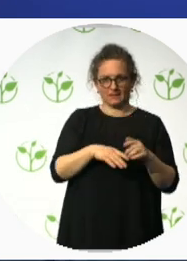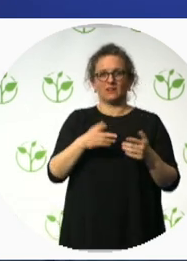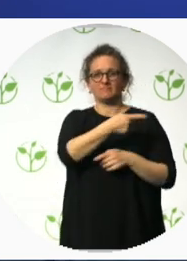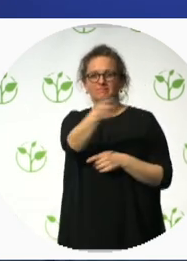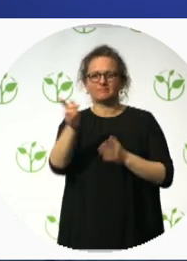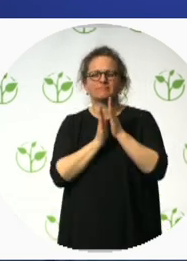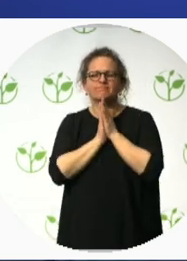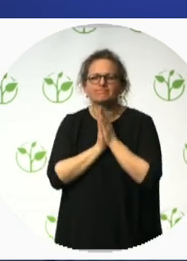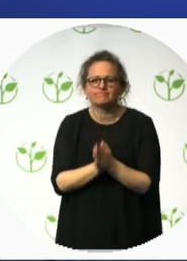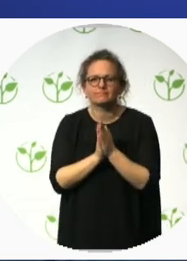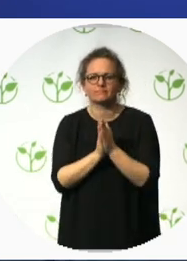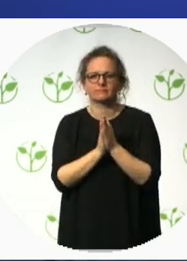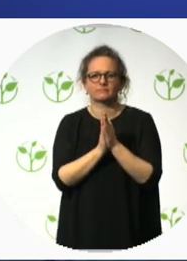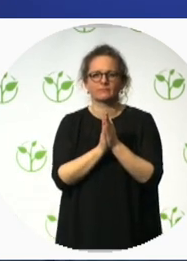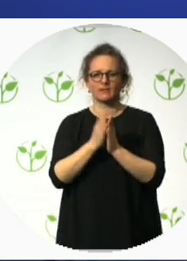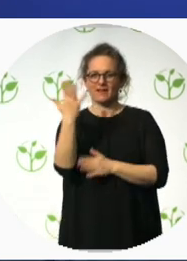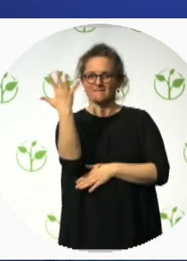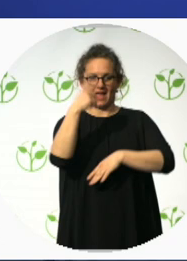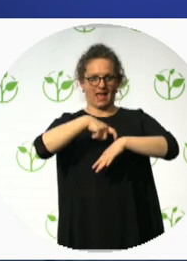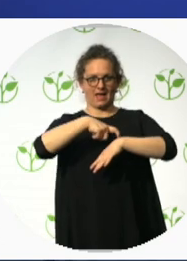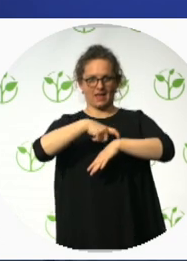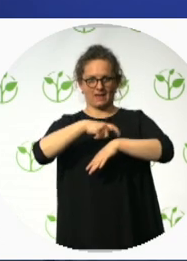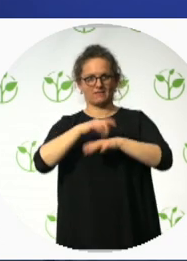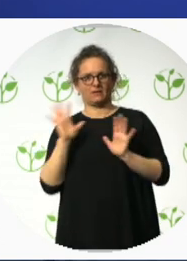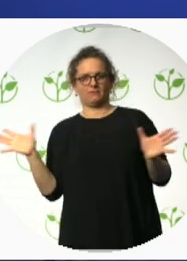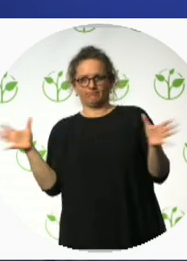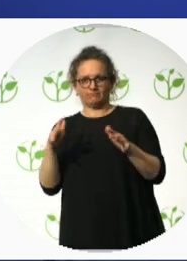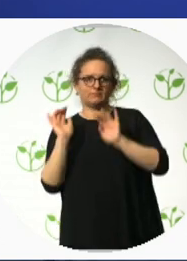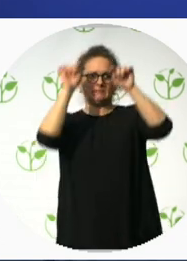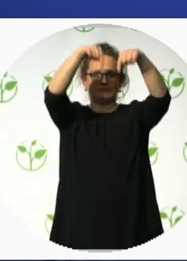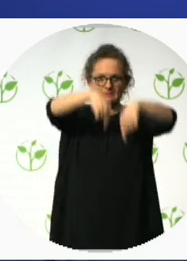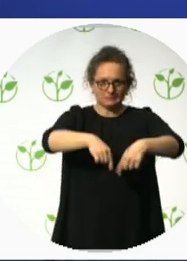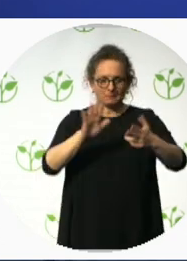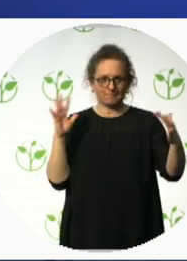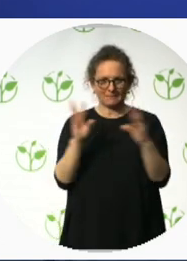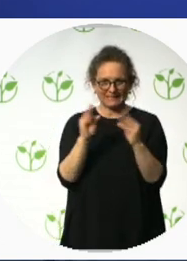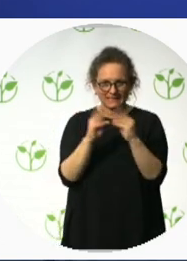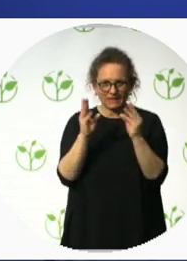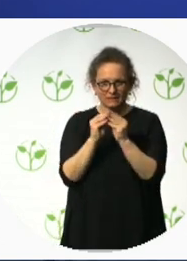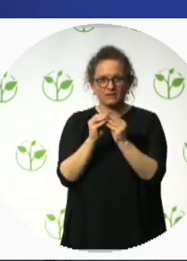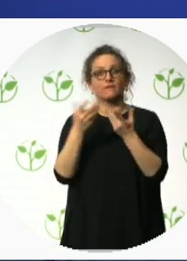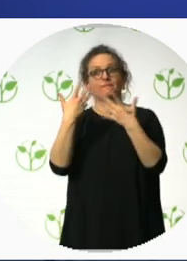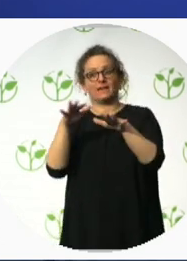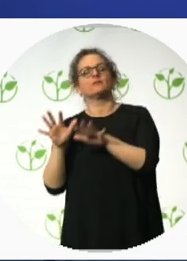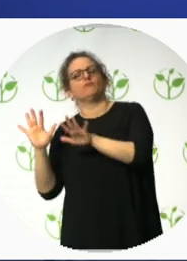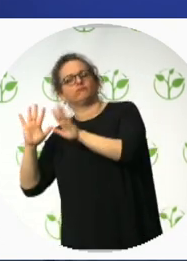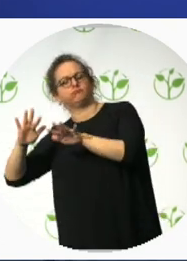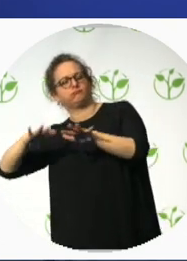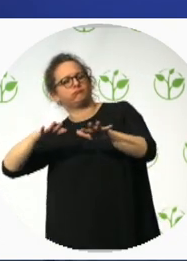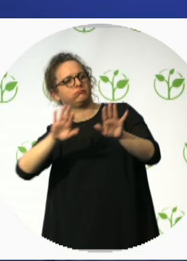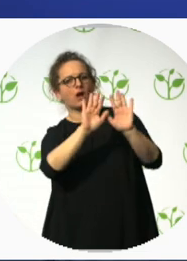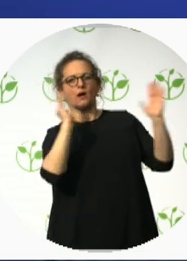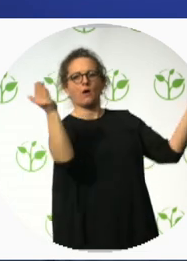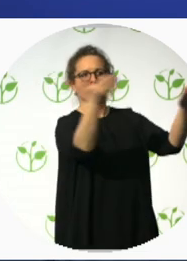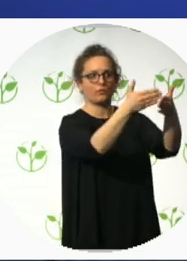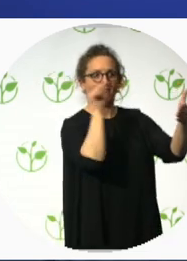before 5 o'clock so that we can all walk over to the rotunda where we will have the premiere of